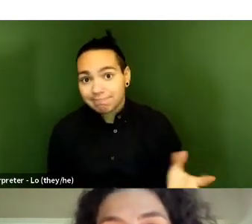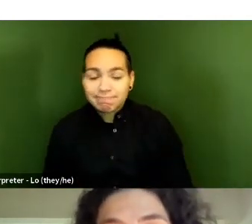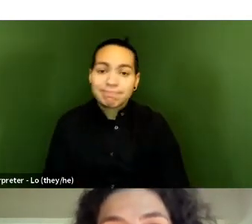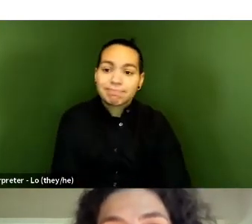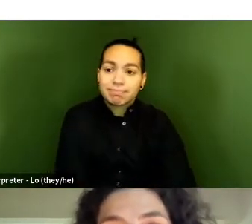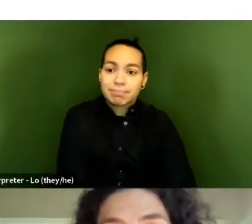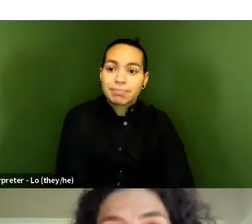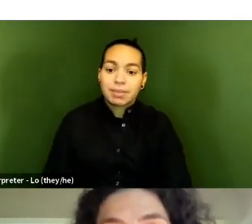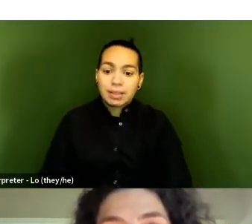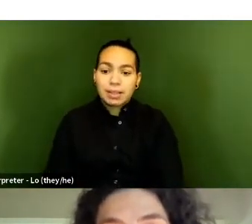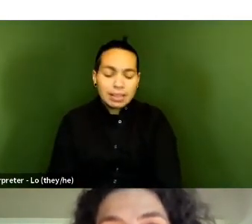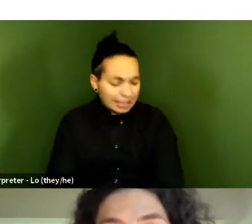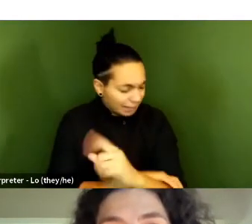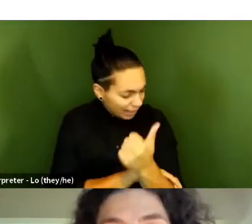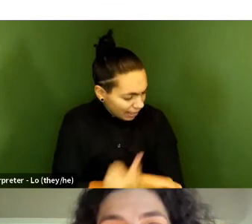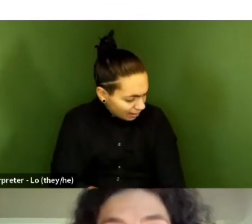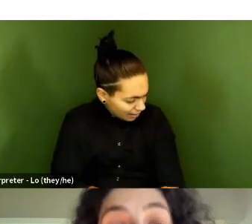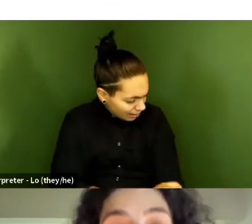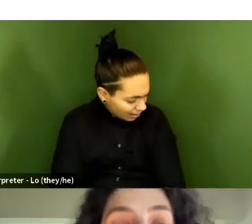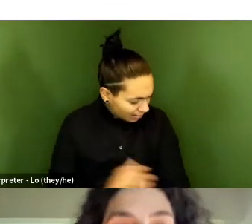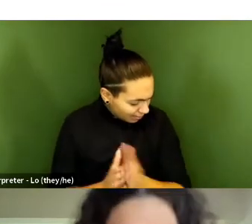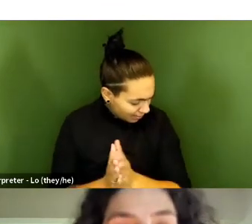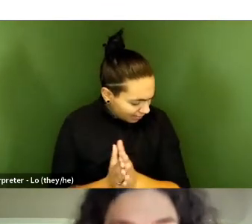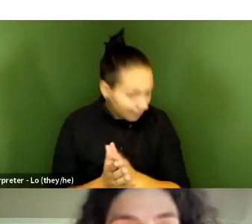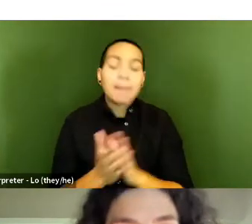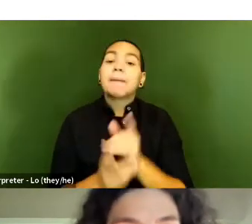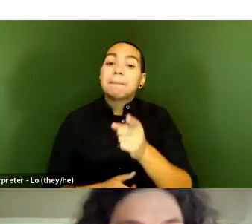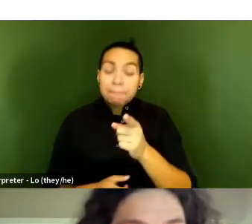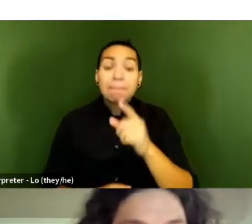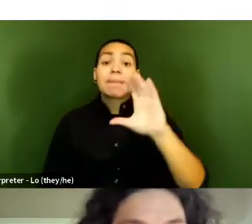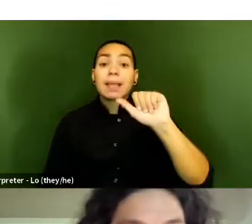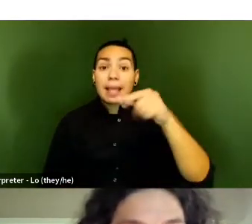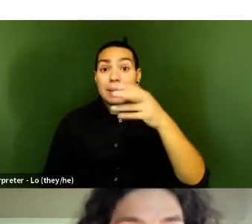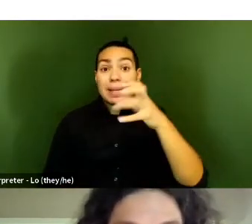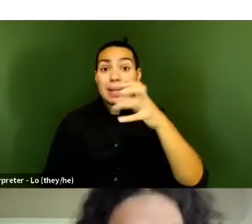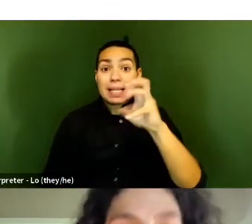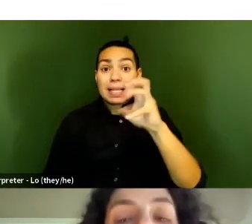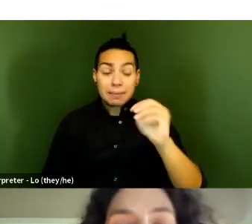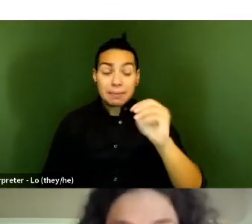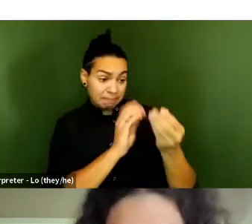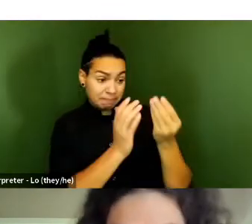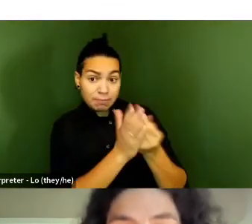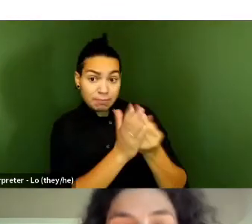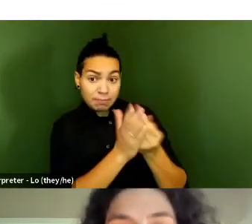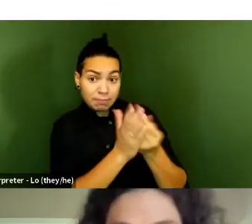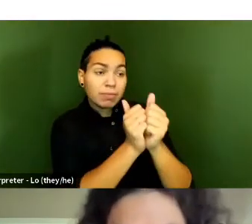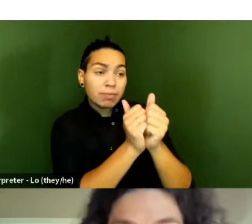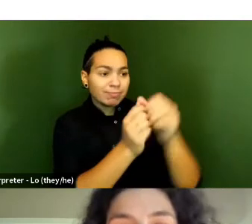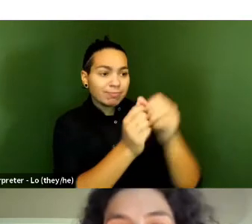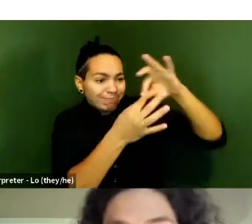I think there was something else I was going to say regarding capitalism. That capitalism is inherently racialized. I think that's something